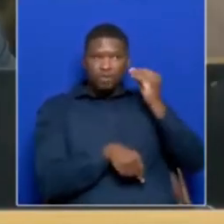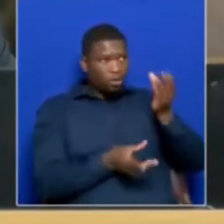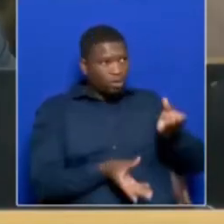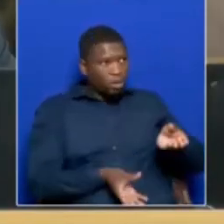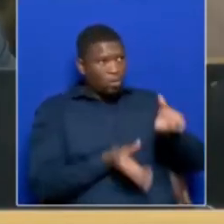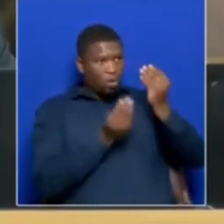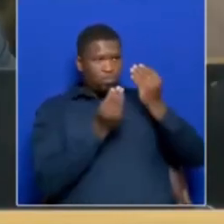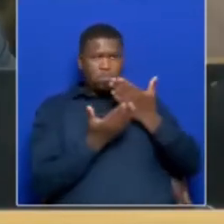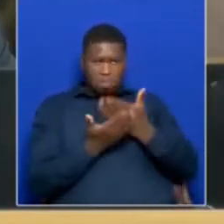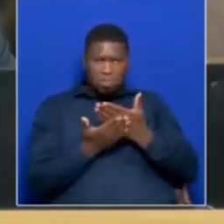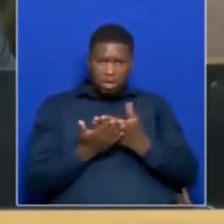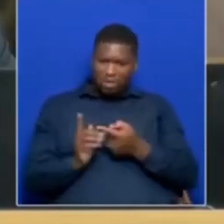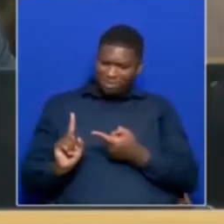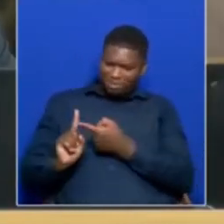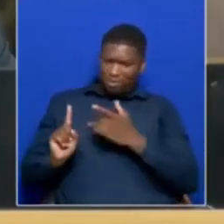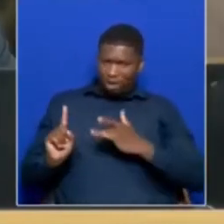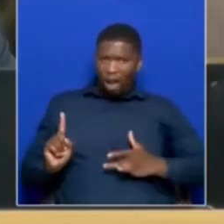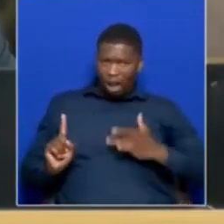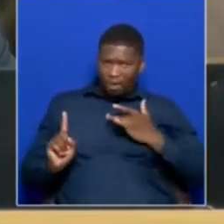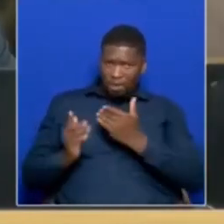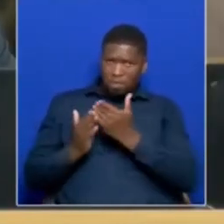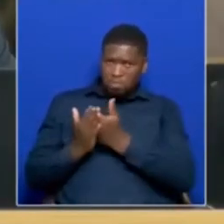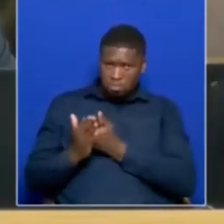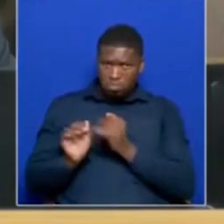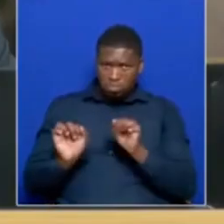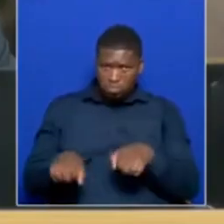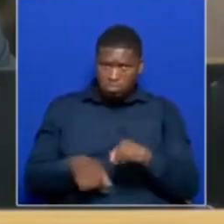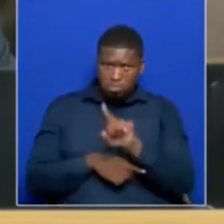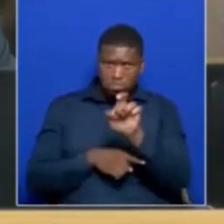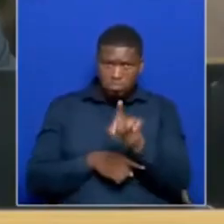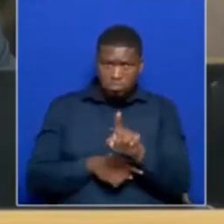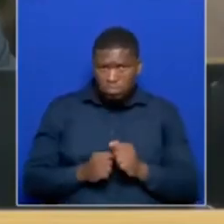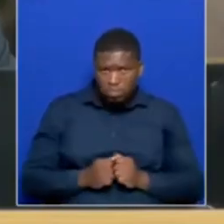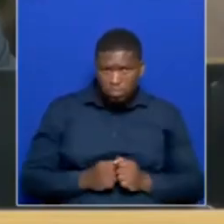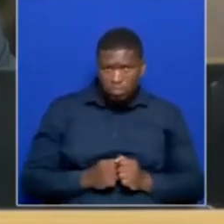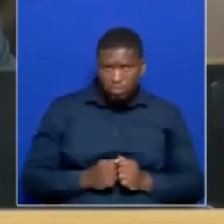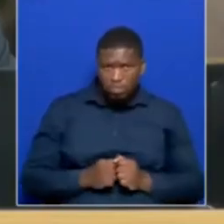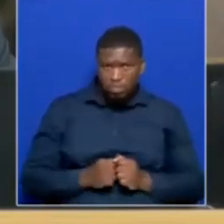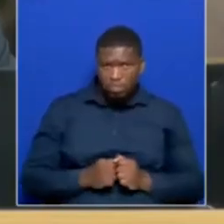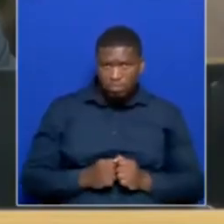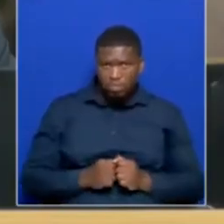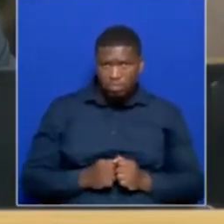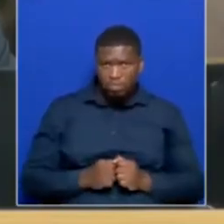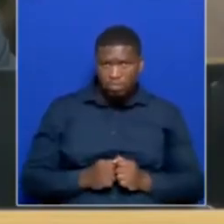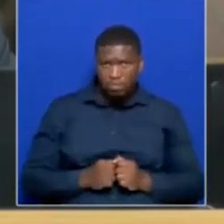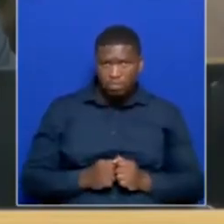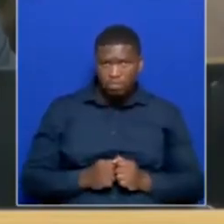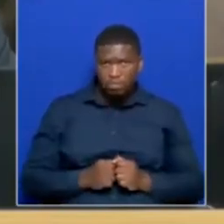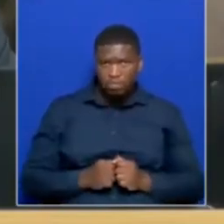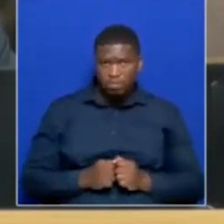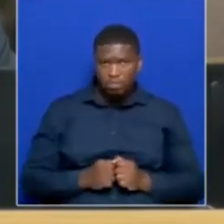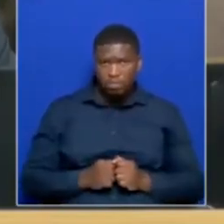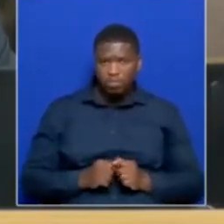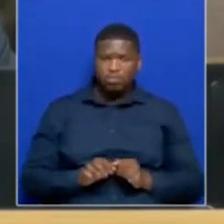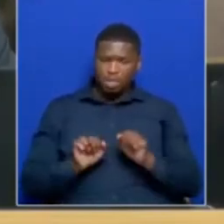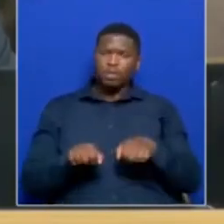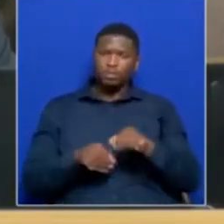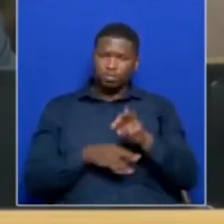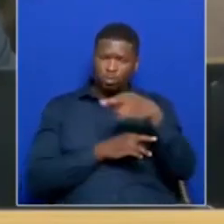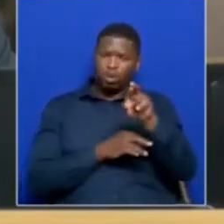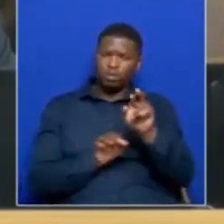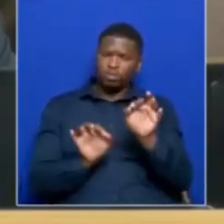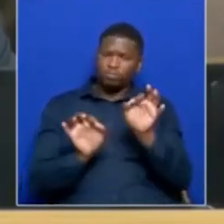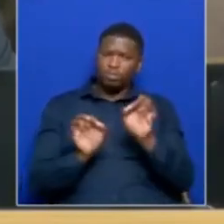time when Mr. Makaka was actually killed. Not so. That's correct, Chair. And